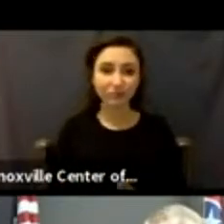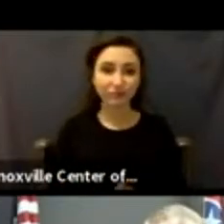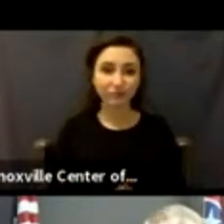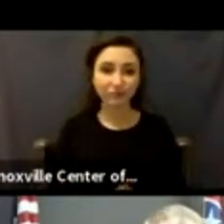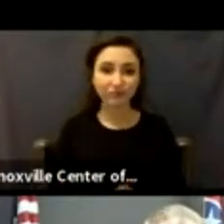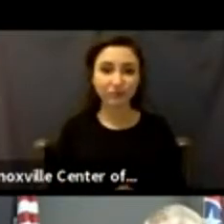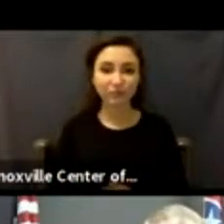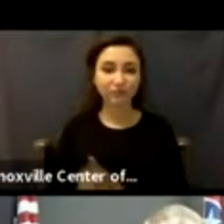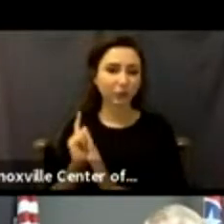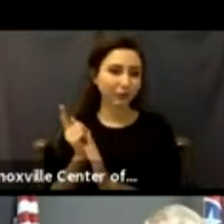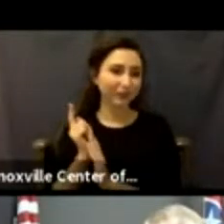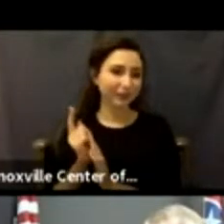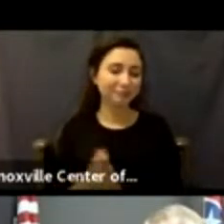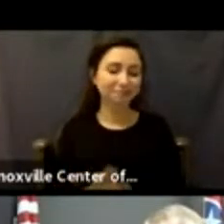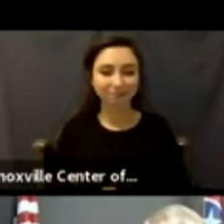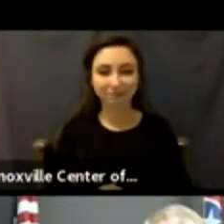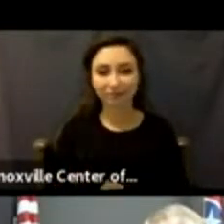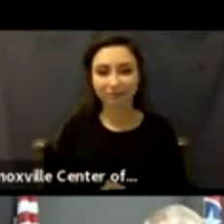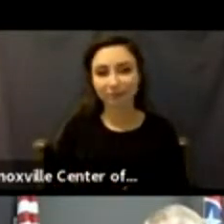Just 1 second.